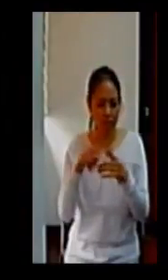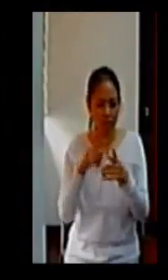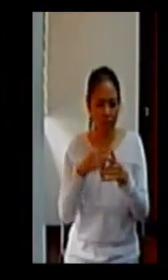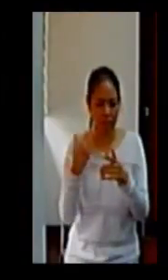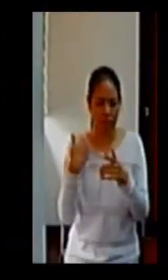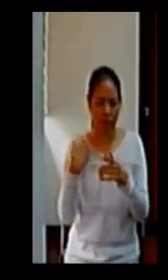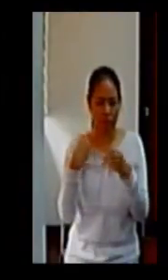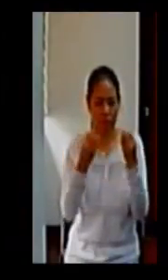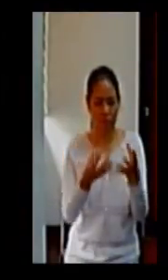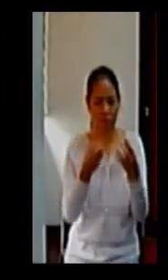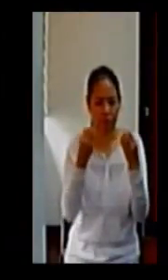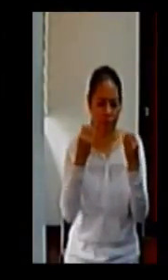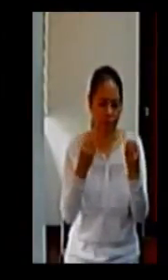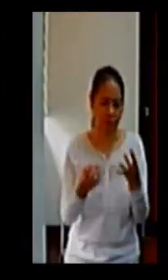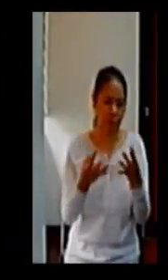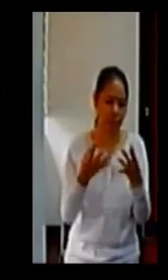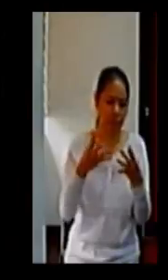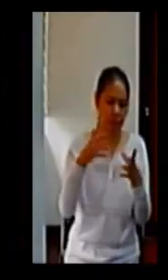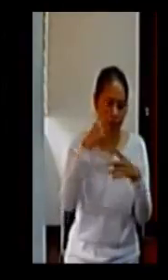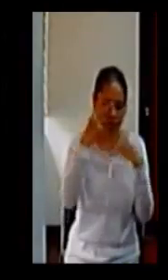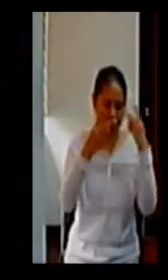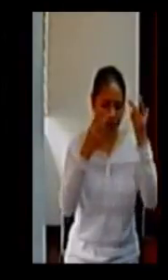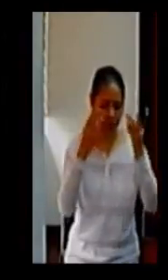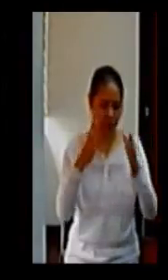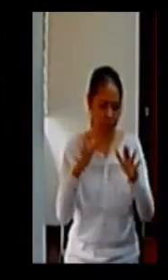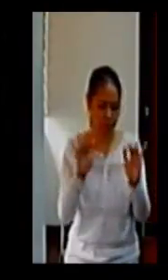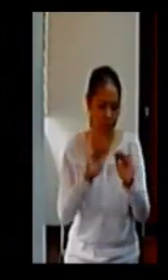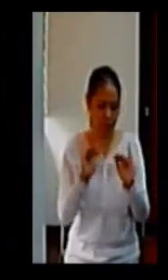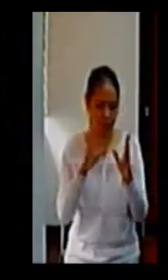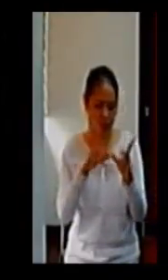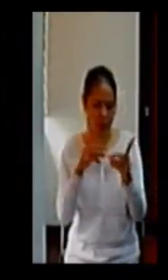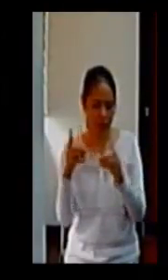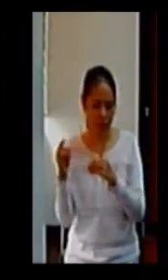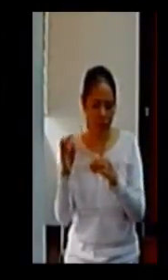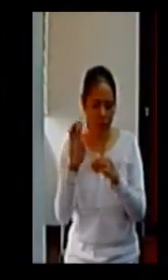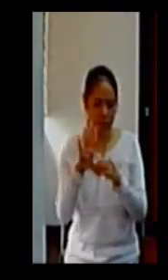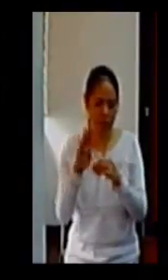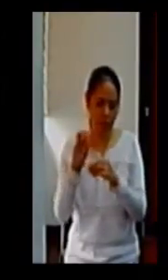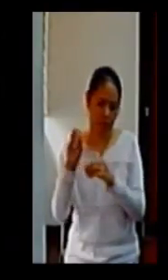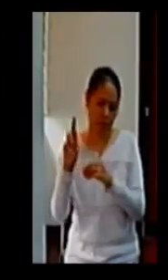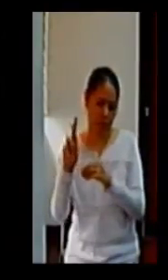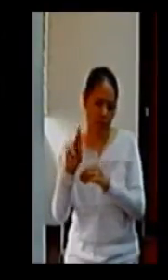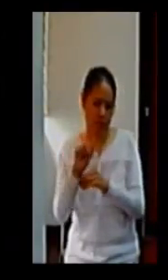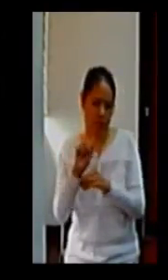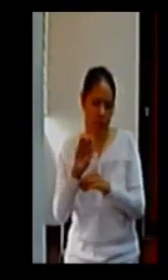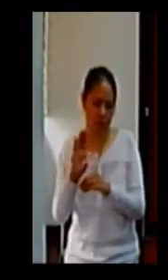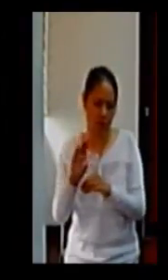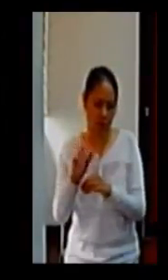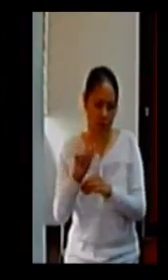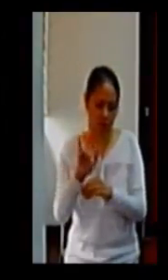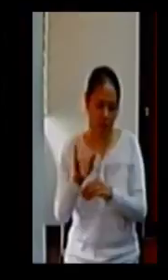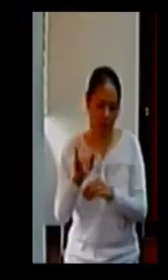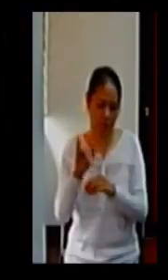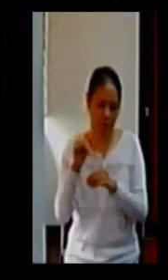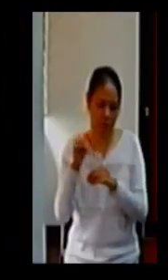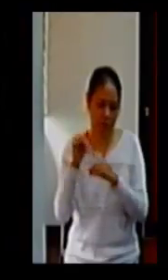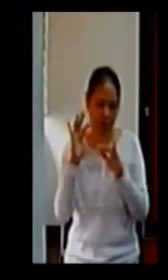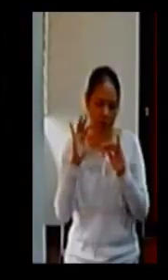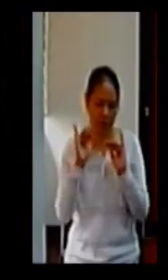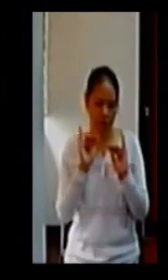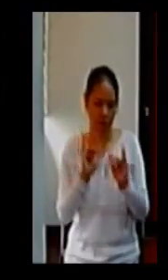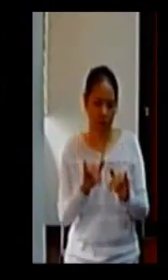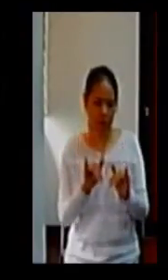tourists that have decided, as they did, for example, in Boracay? You mentioned Boracay, who actually stay